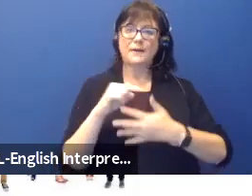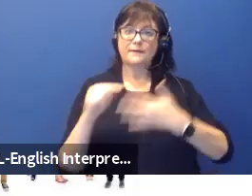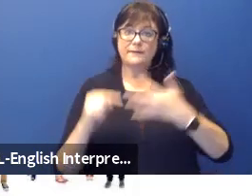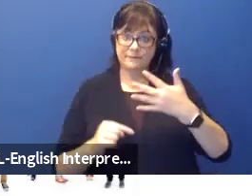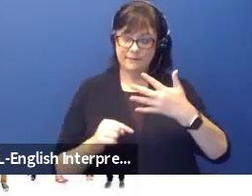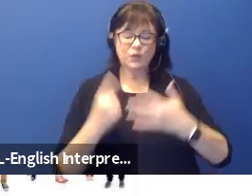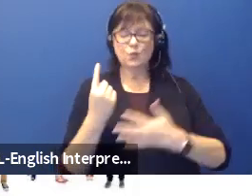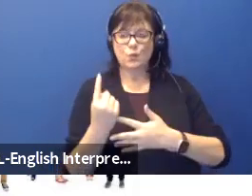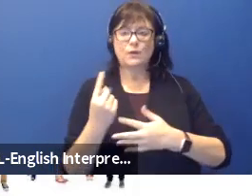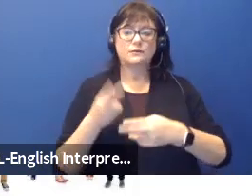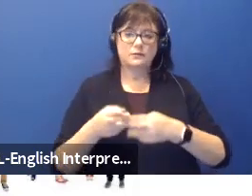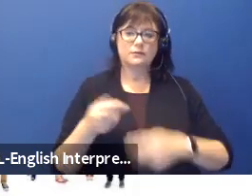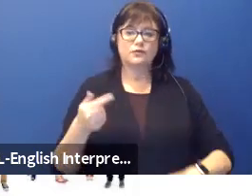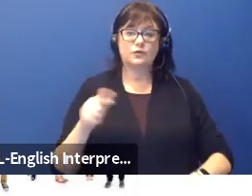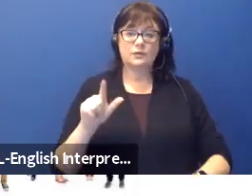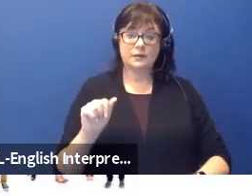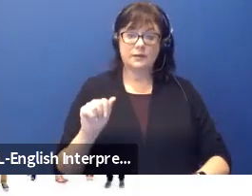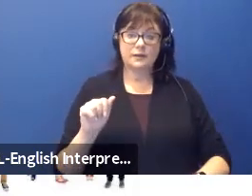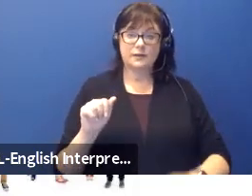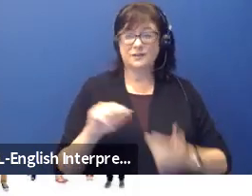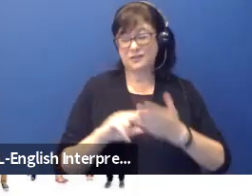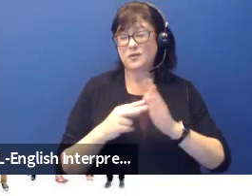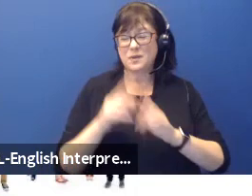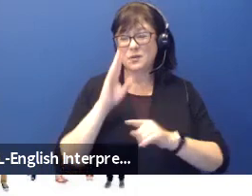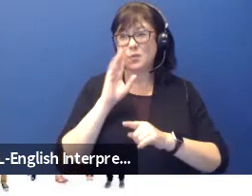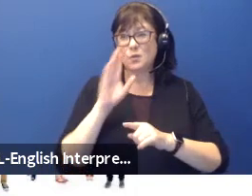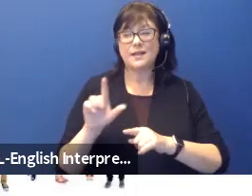another LBS organization.